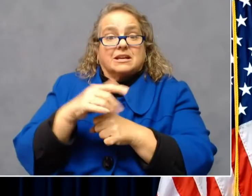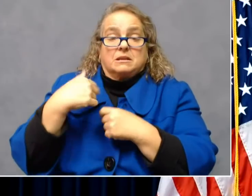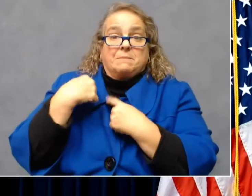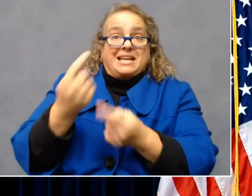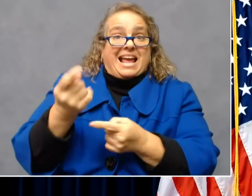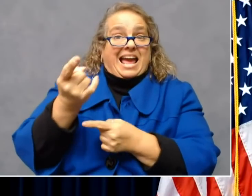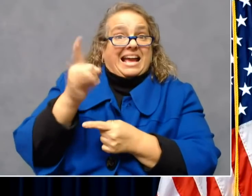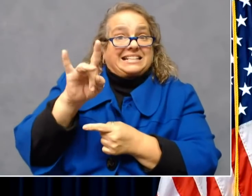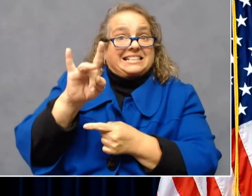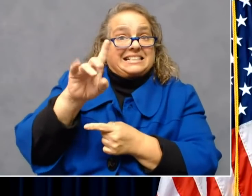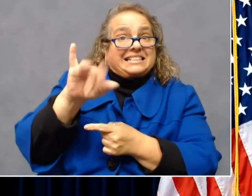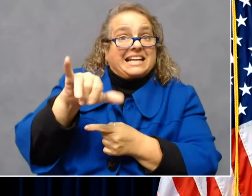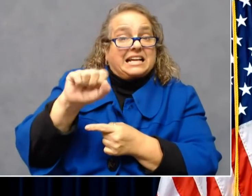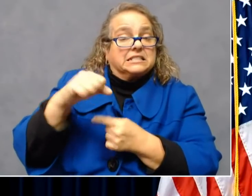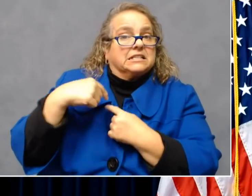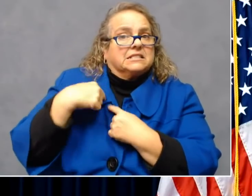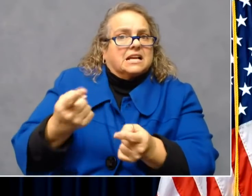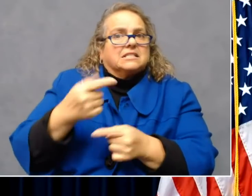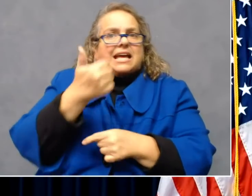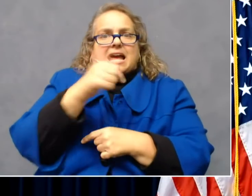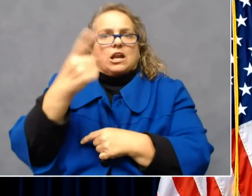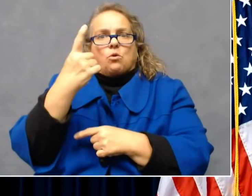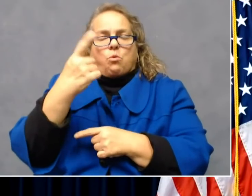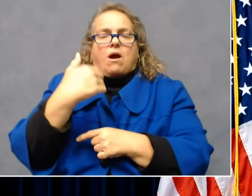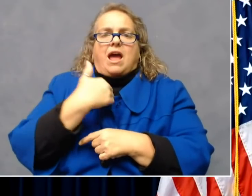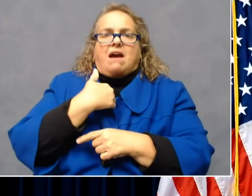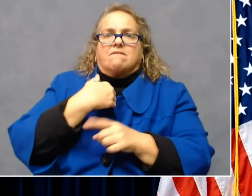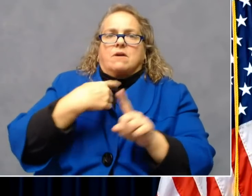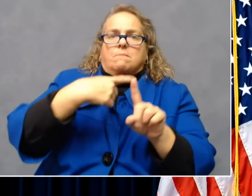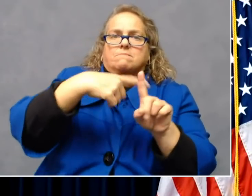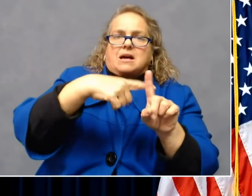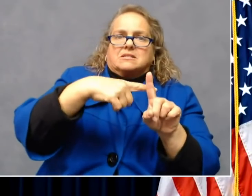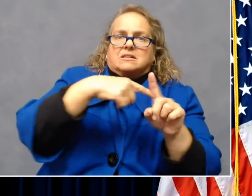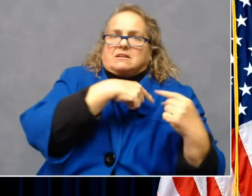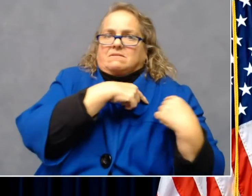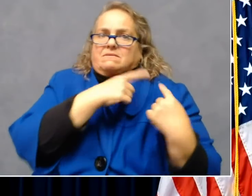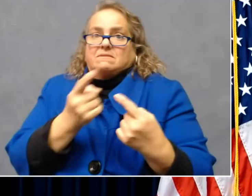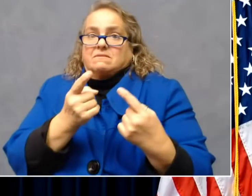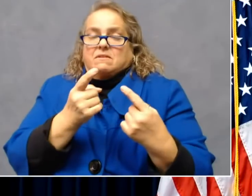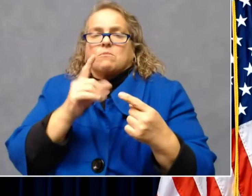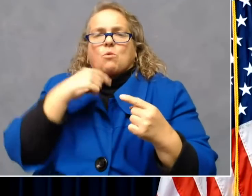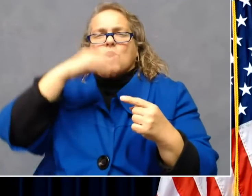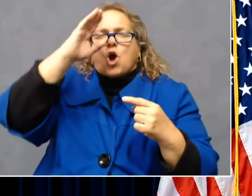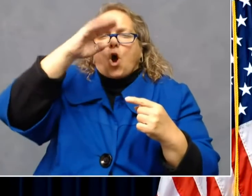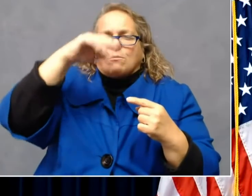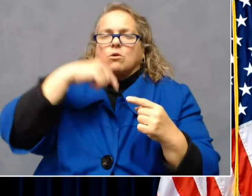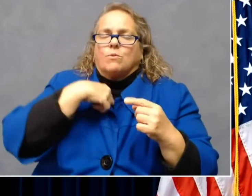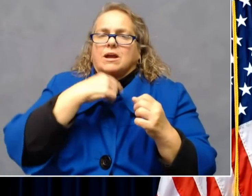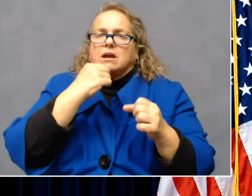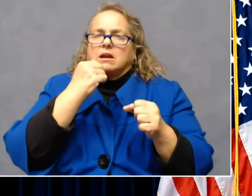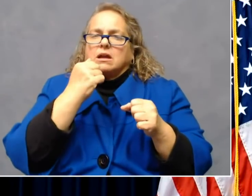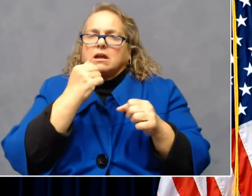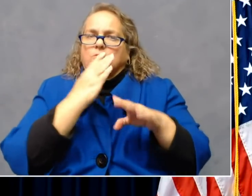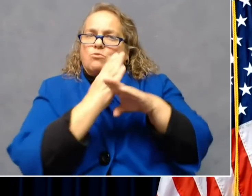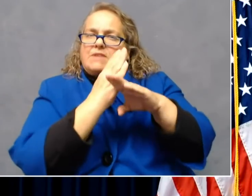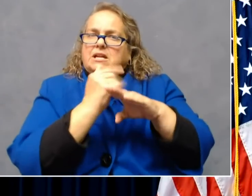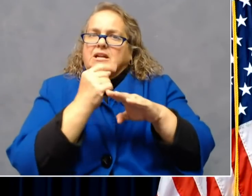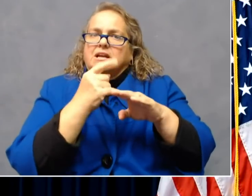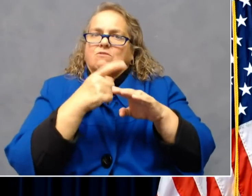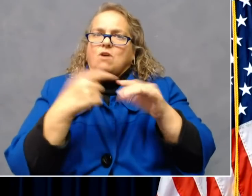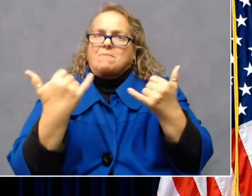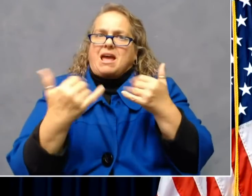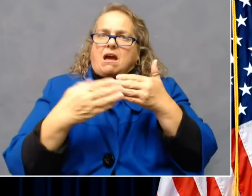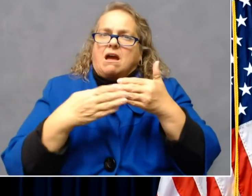veterans center there. We hope that we are stemming the tide. But as long as there is this active of community